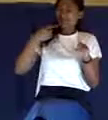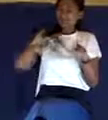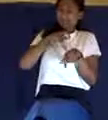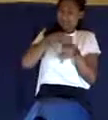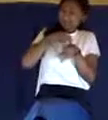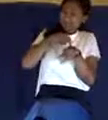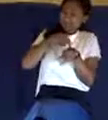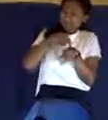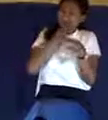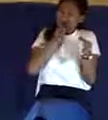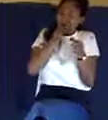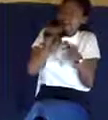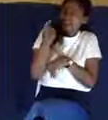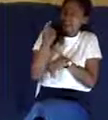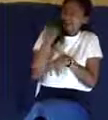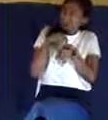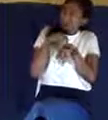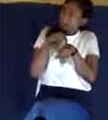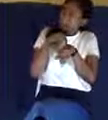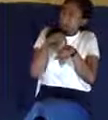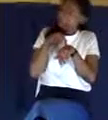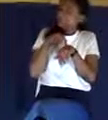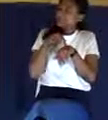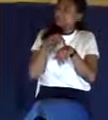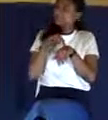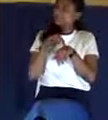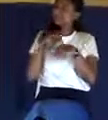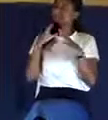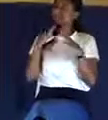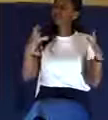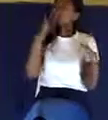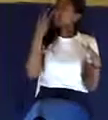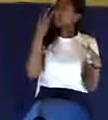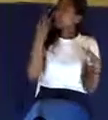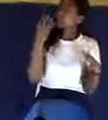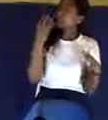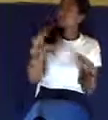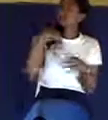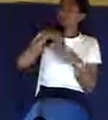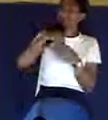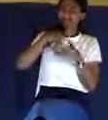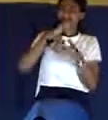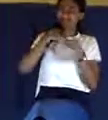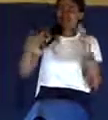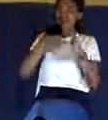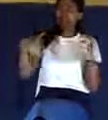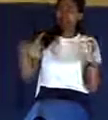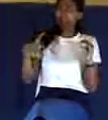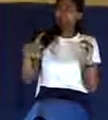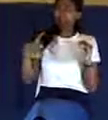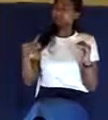little, maybe not even that. So much beauty in this story.